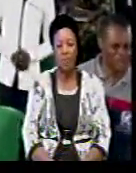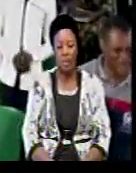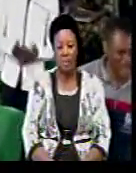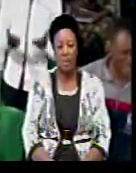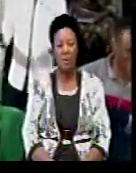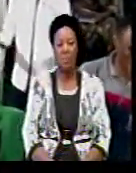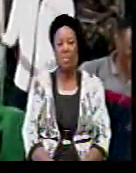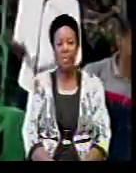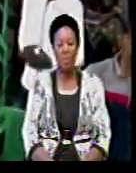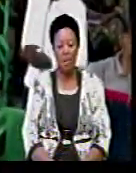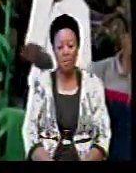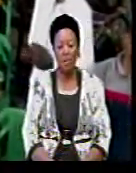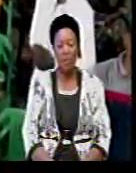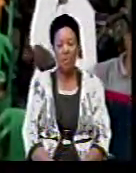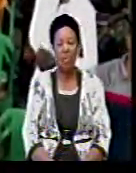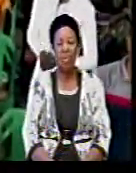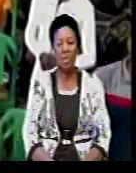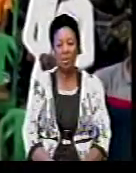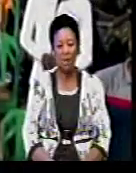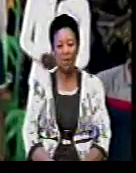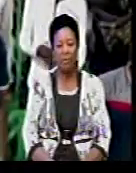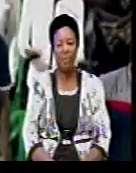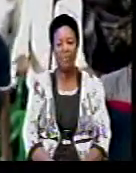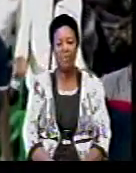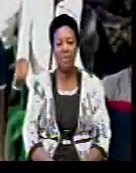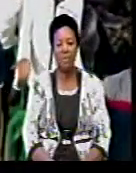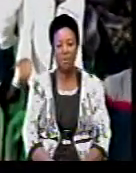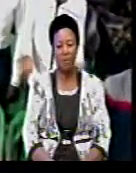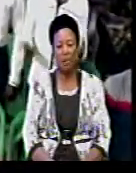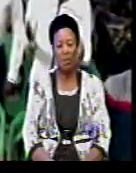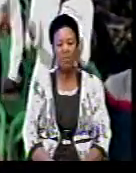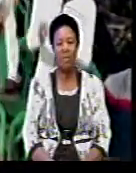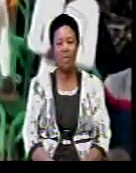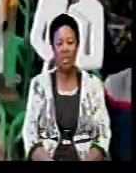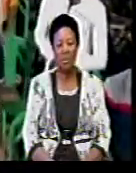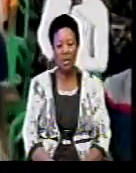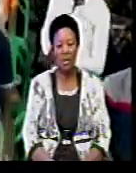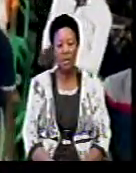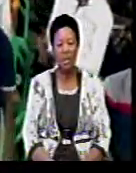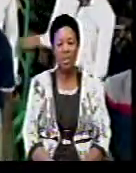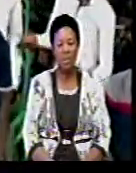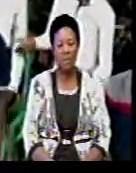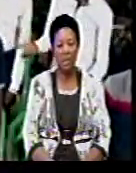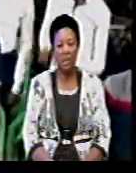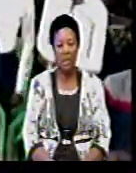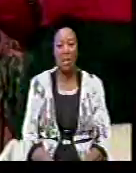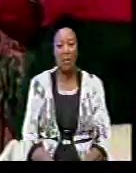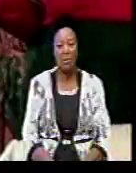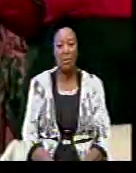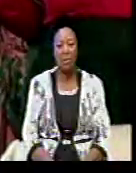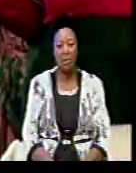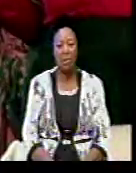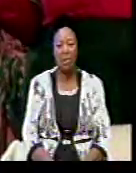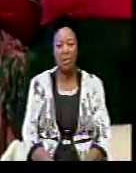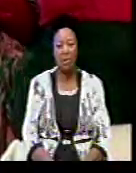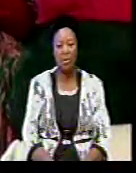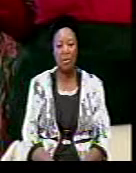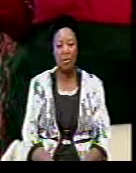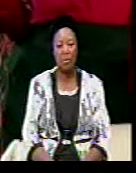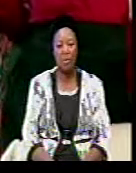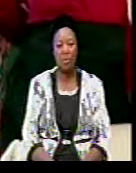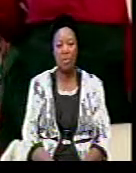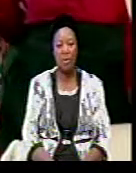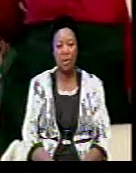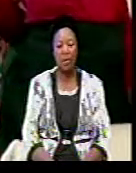request? Thursday has come and gone. Friday came and gone. Saturday came